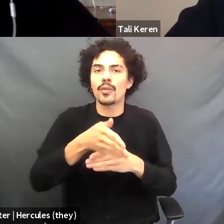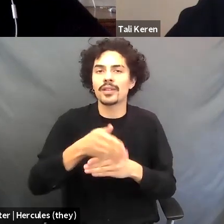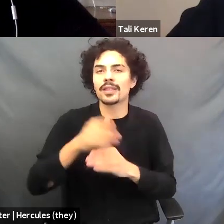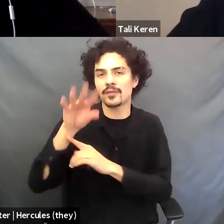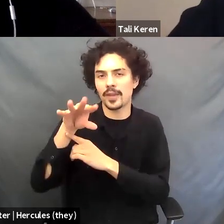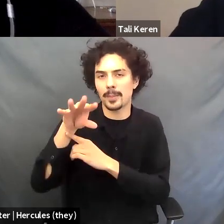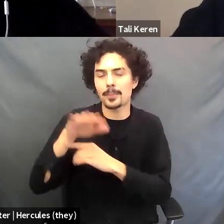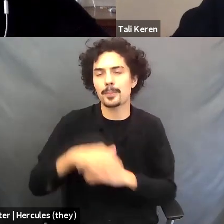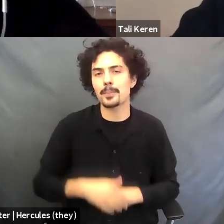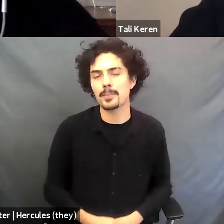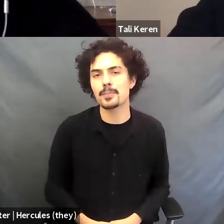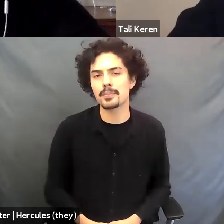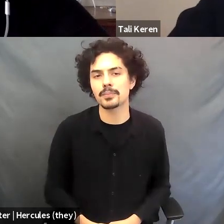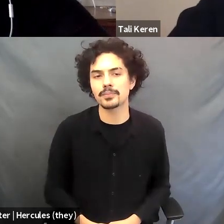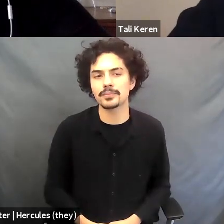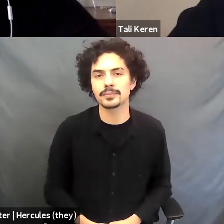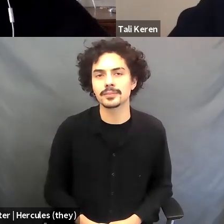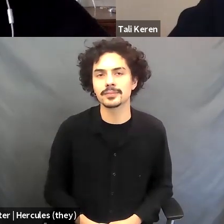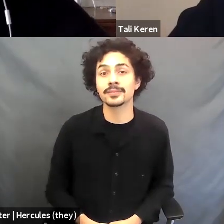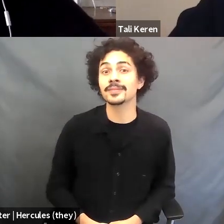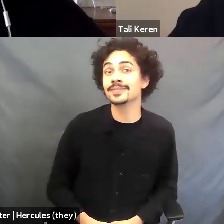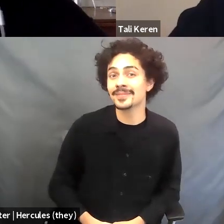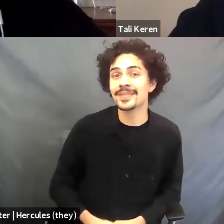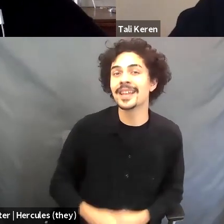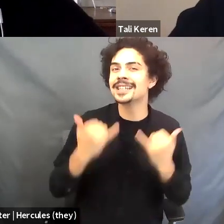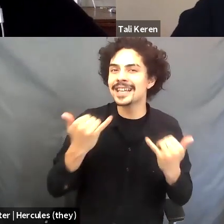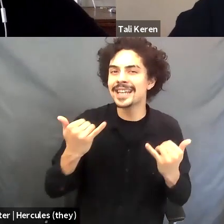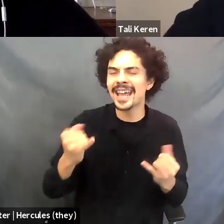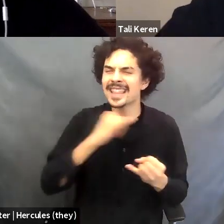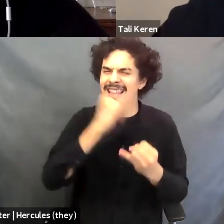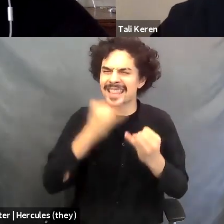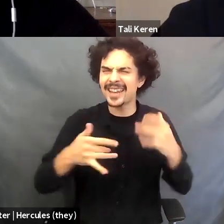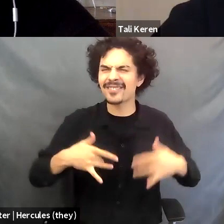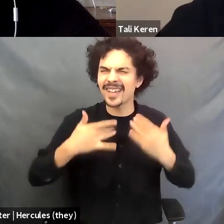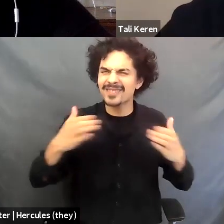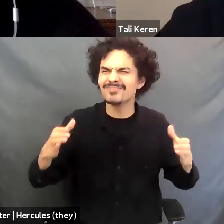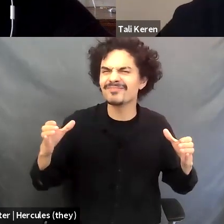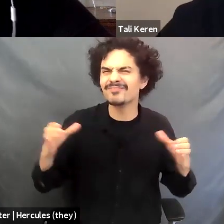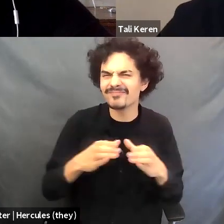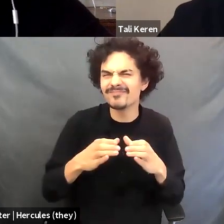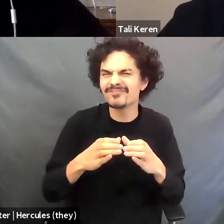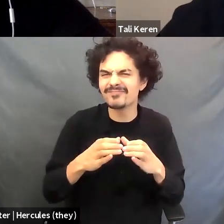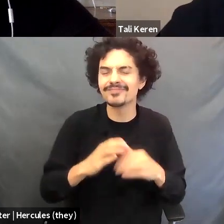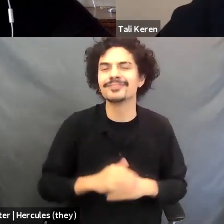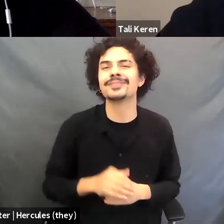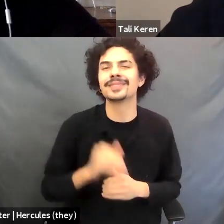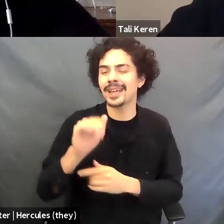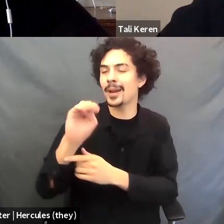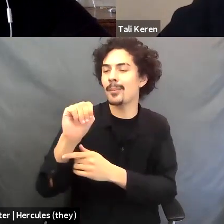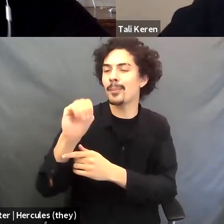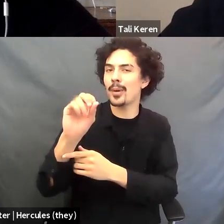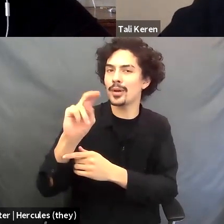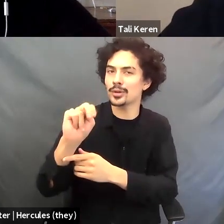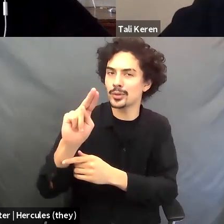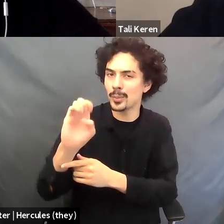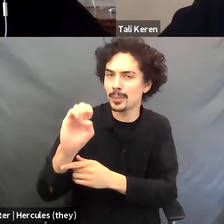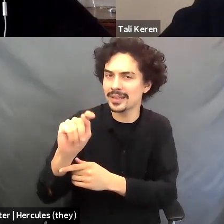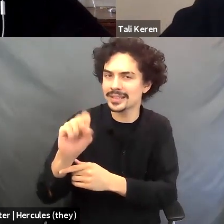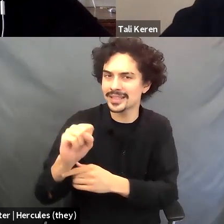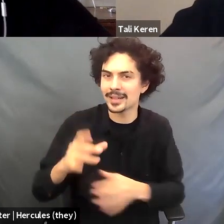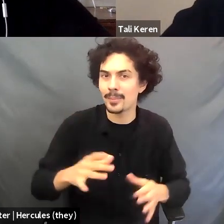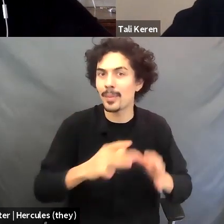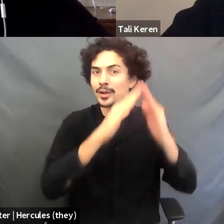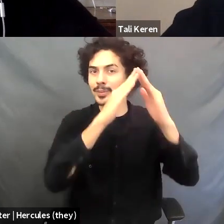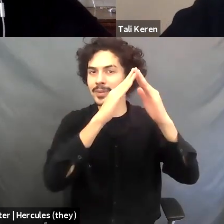Today we are gathered for the last event in this iteration of the series Monuments Memory and the Art of